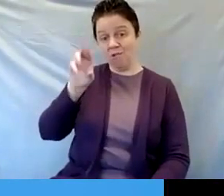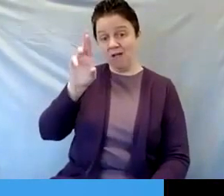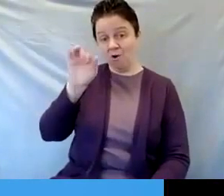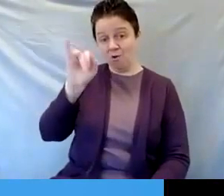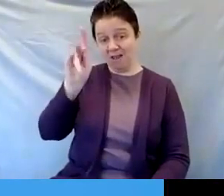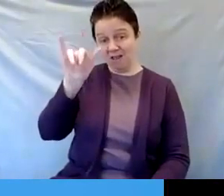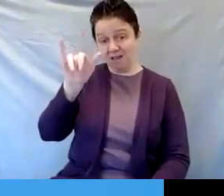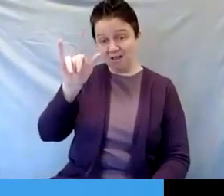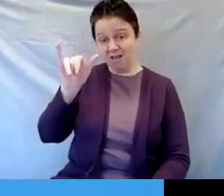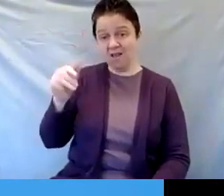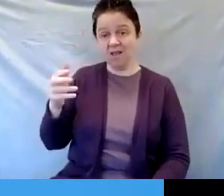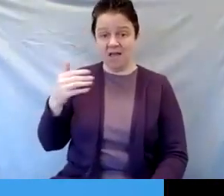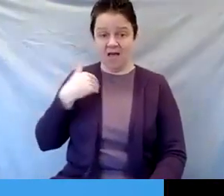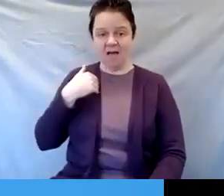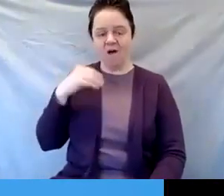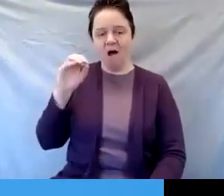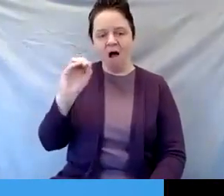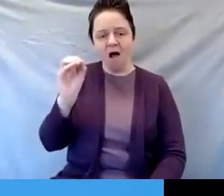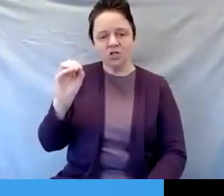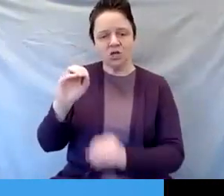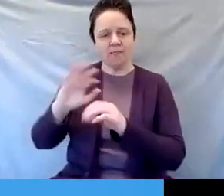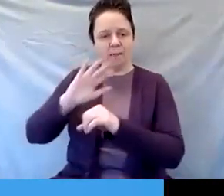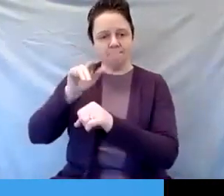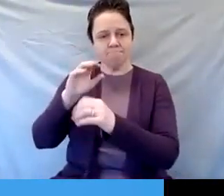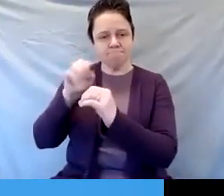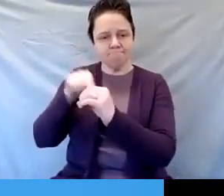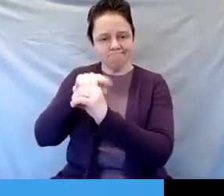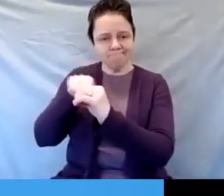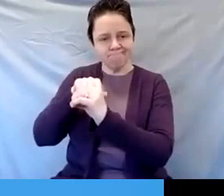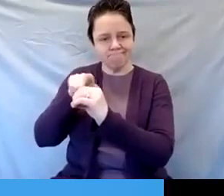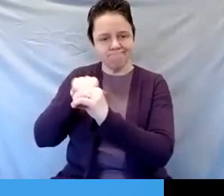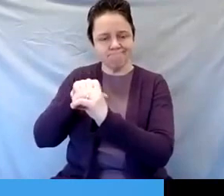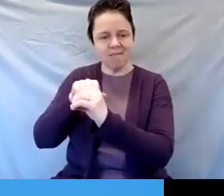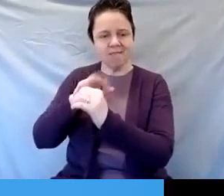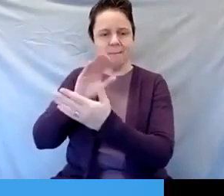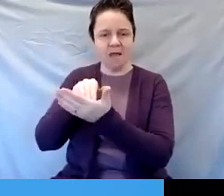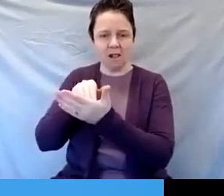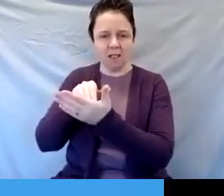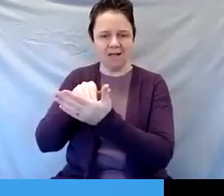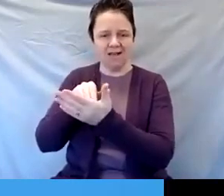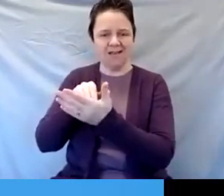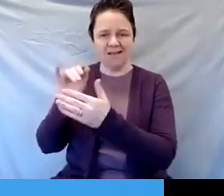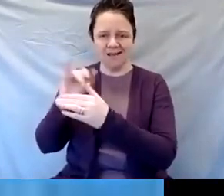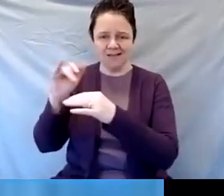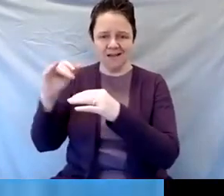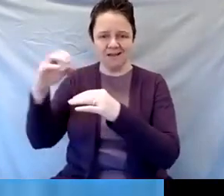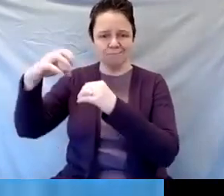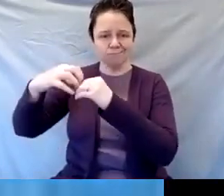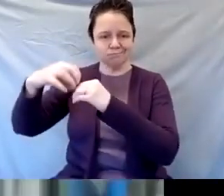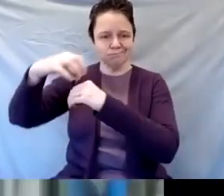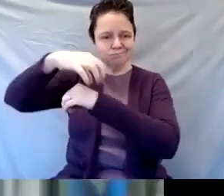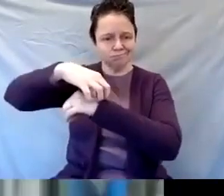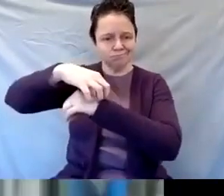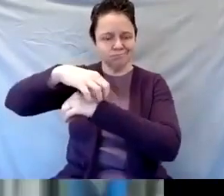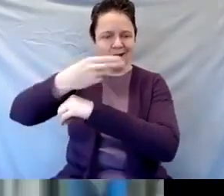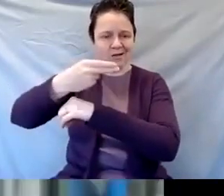an oxygen molecule there in the middle, and we wind up with hydrogen molecules that kind of sit like little mouse ears on top of the oxygen.